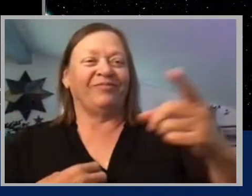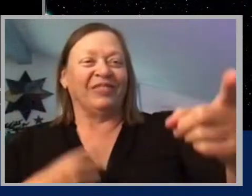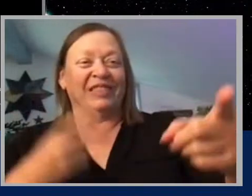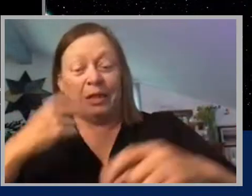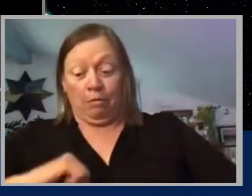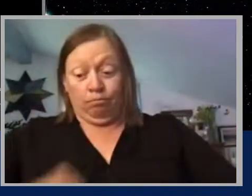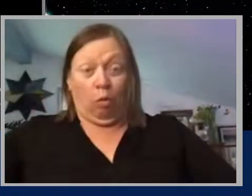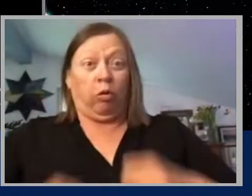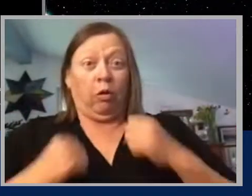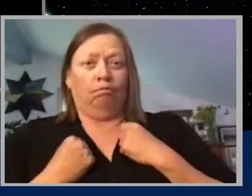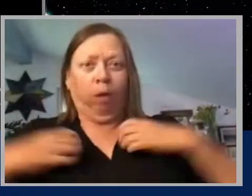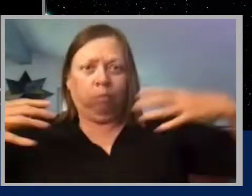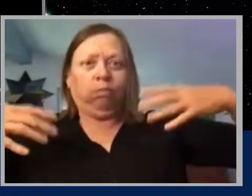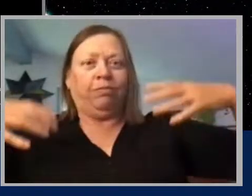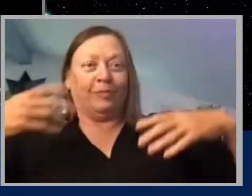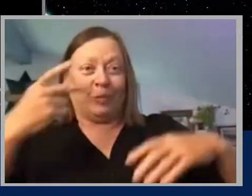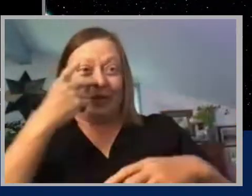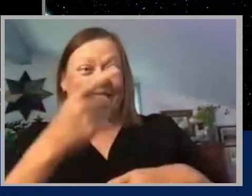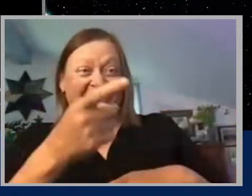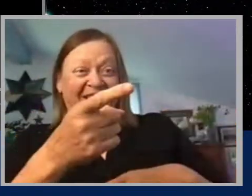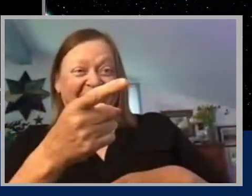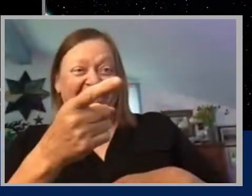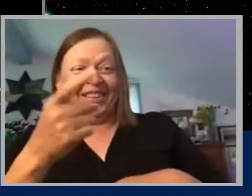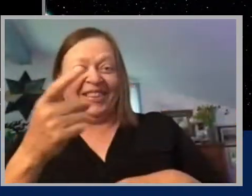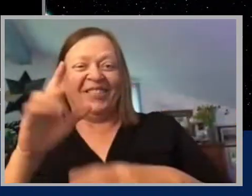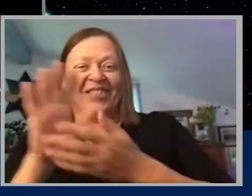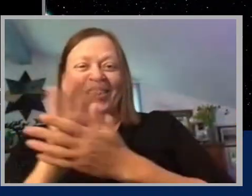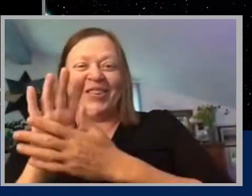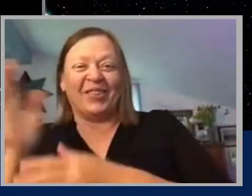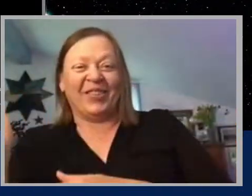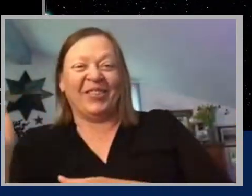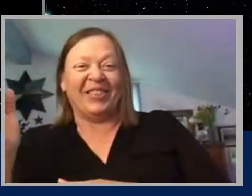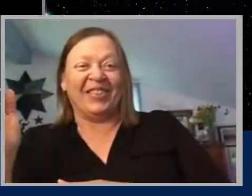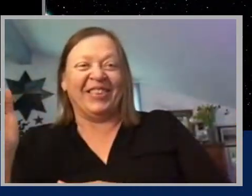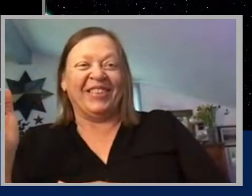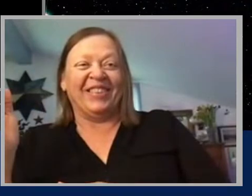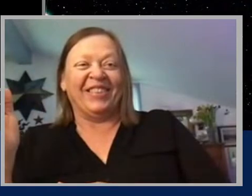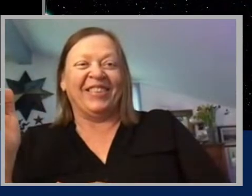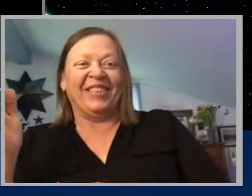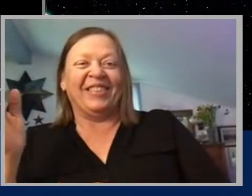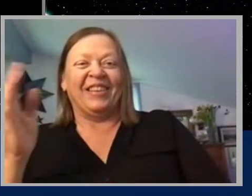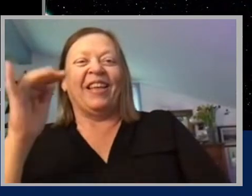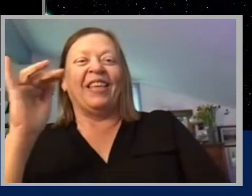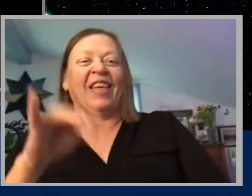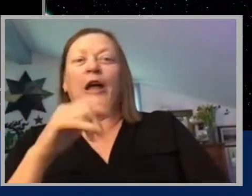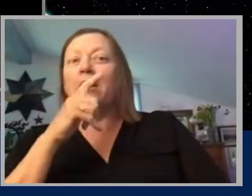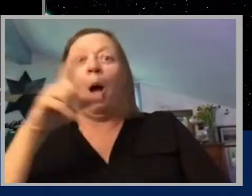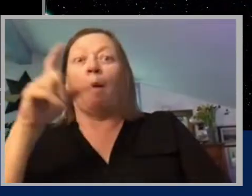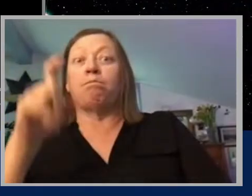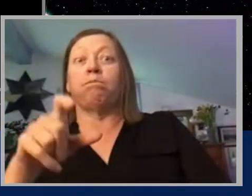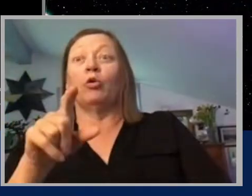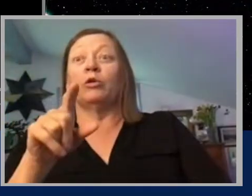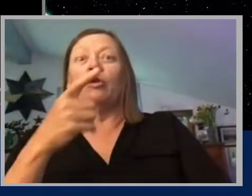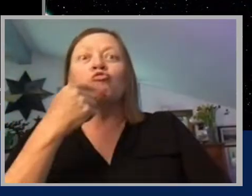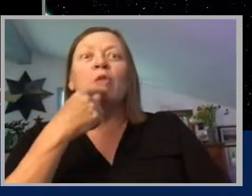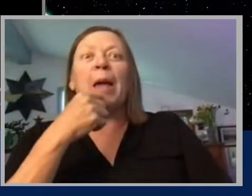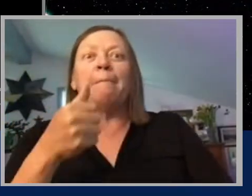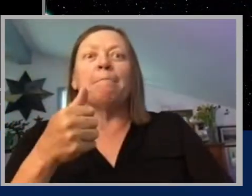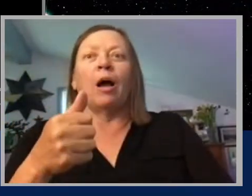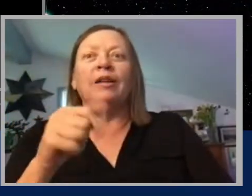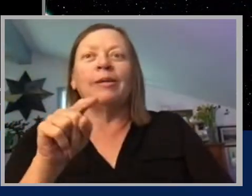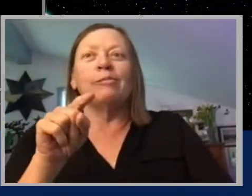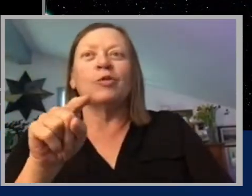see these life vests where they explode out when you pull the string, and it's like that big red button, you're not supposed to press it, but you really want